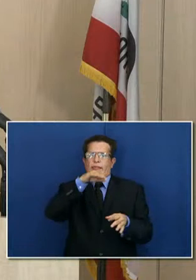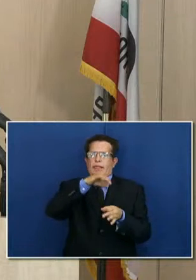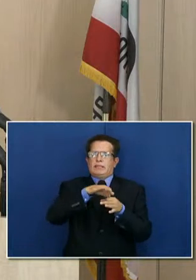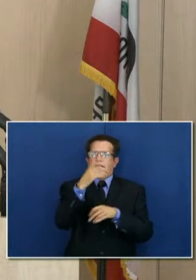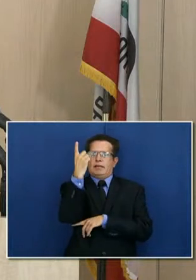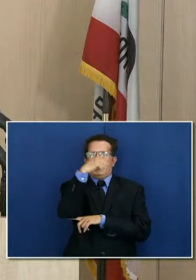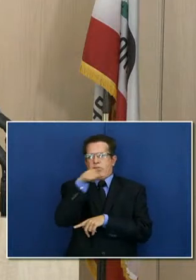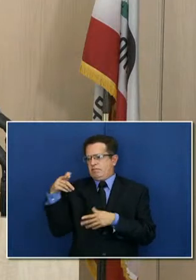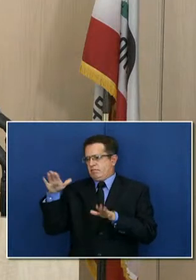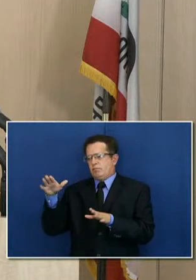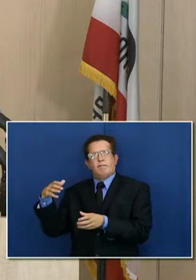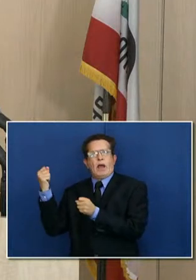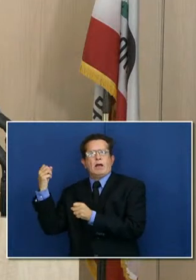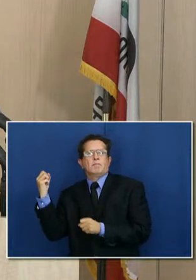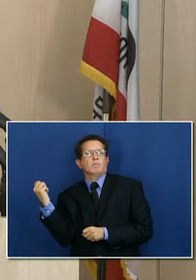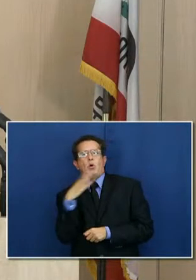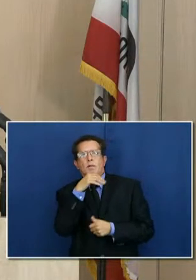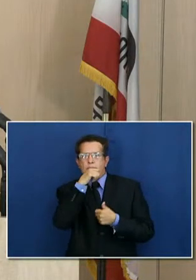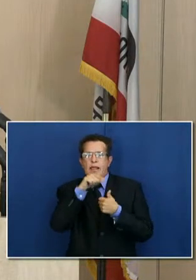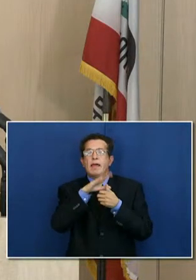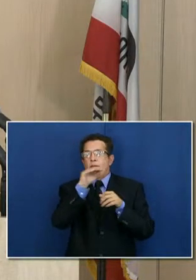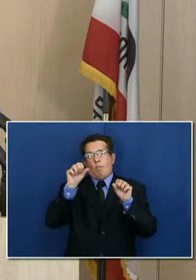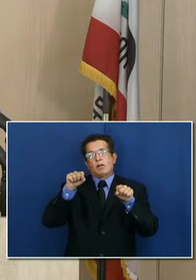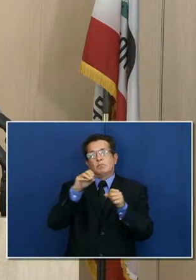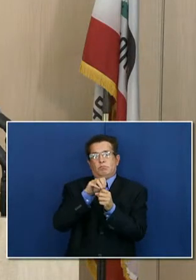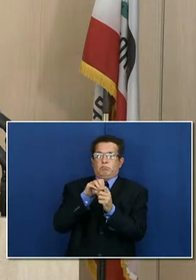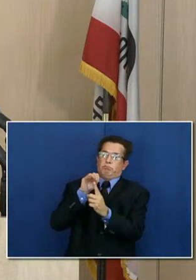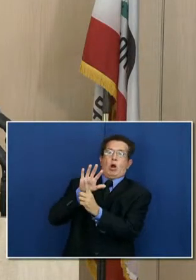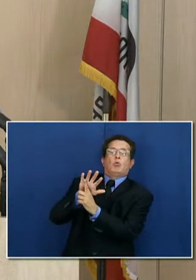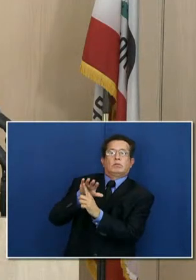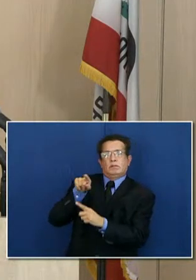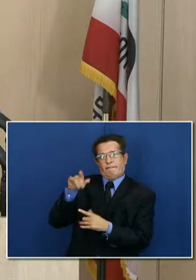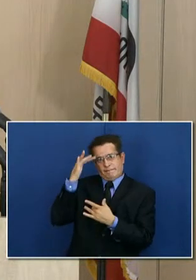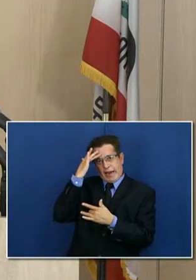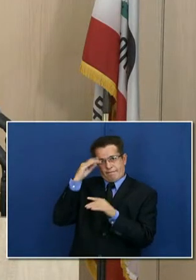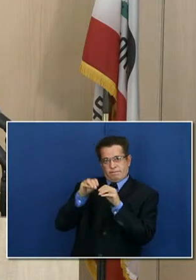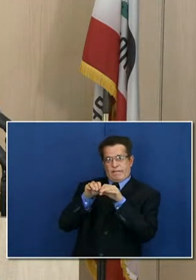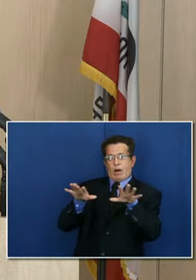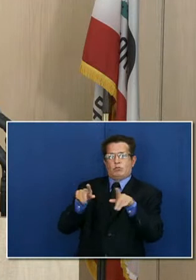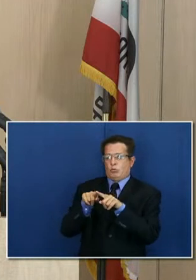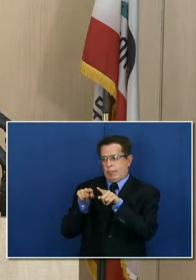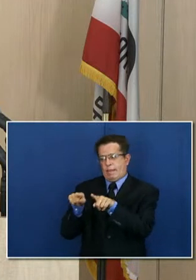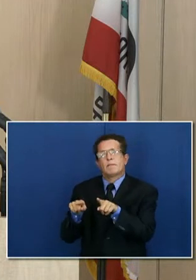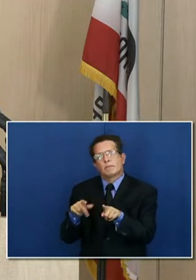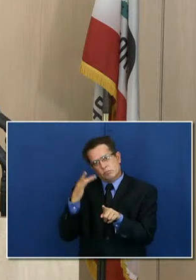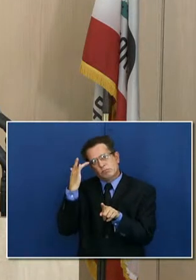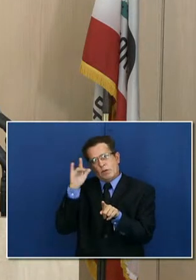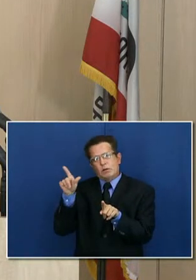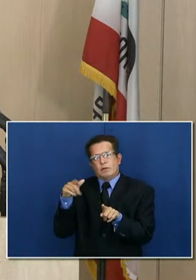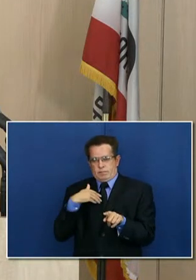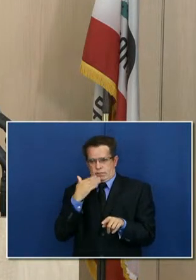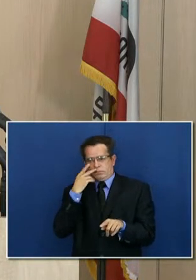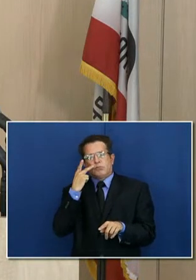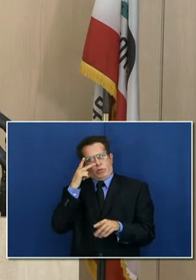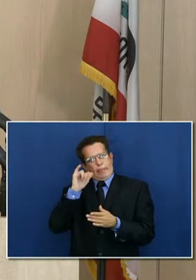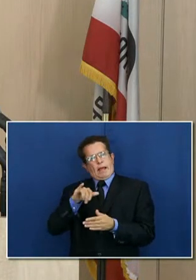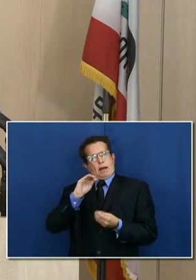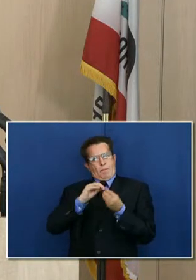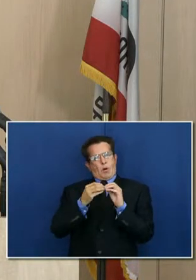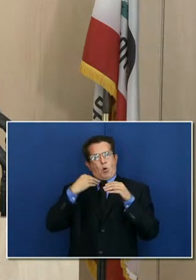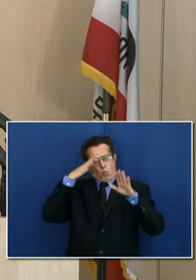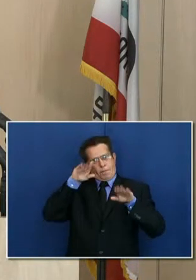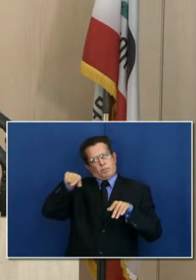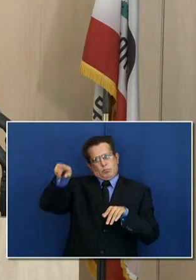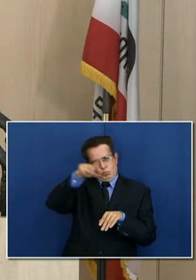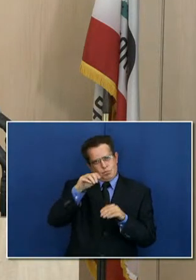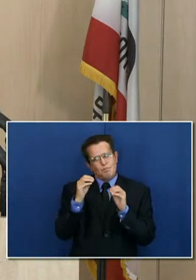and also create a potential situation for exposure to the virus itself. So I'm very encouraged with those numbers, and if that trend continues, and I hope